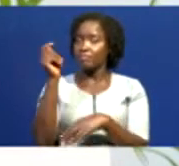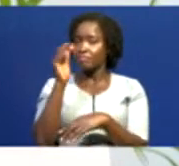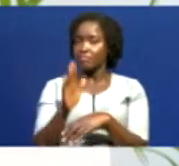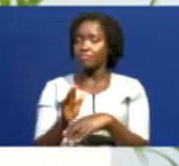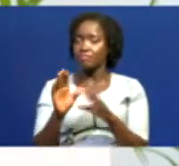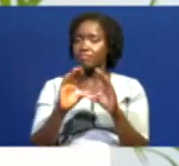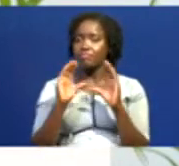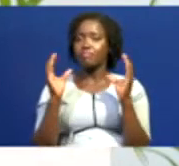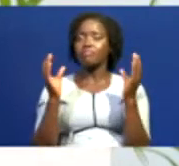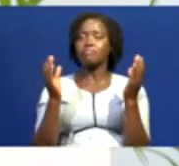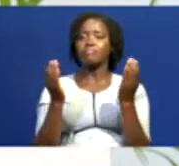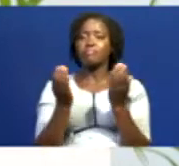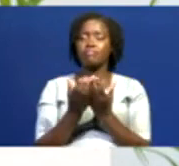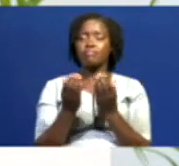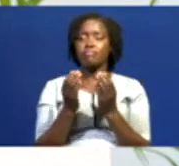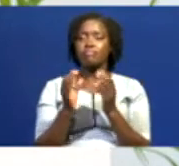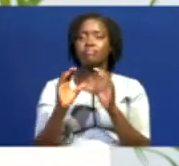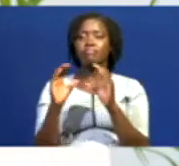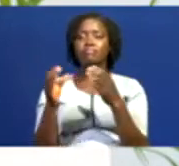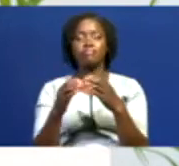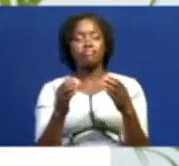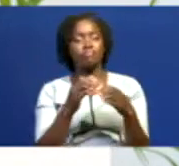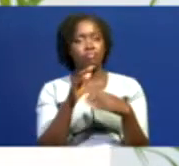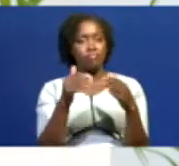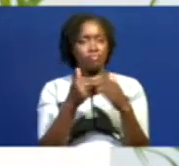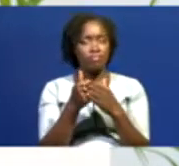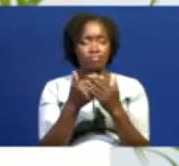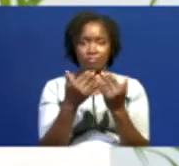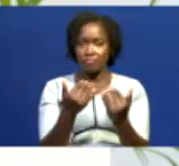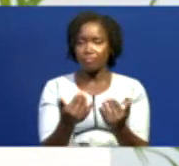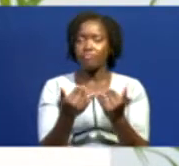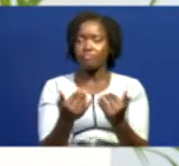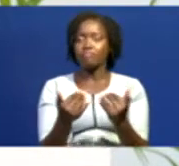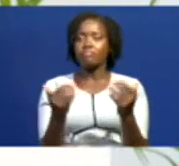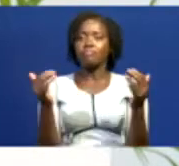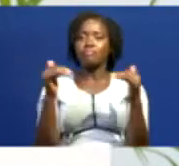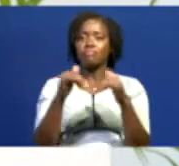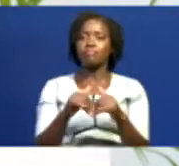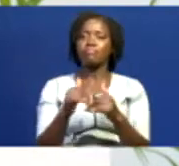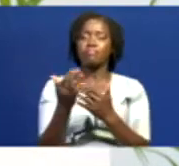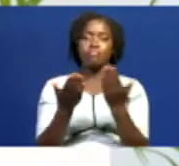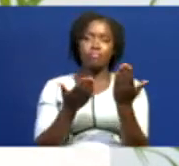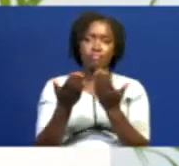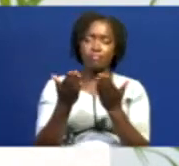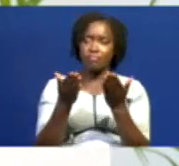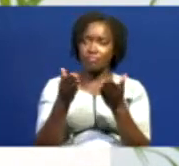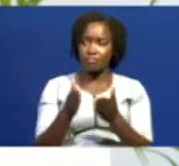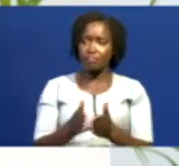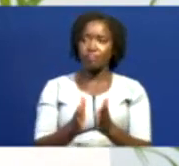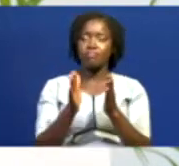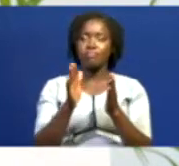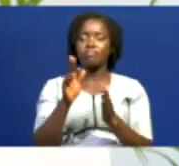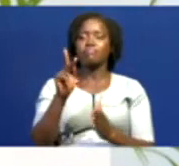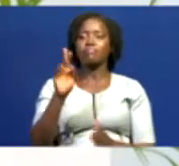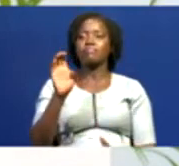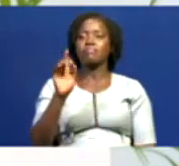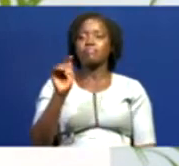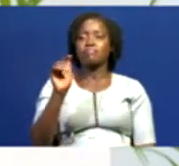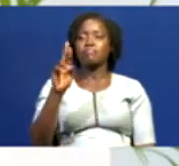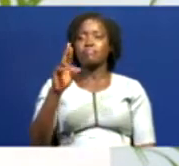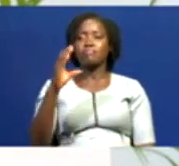the global communities. To this end, convergence of services allows for KETRACO's